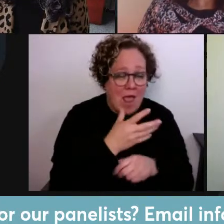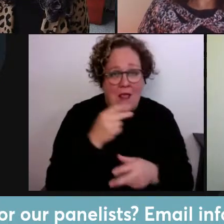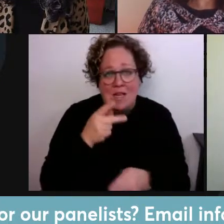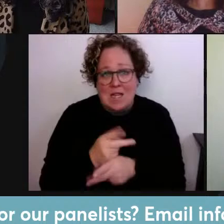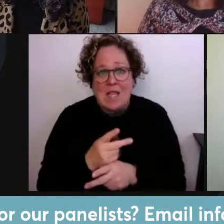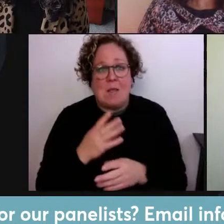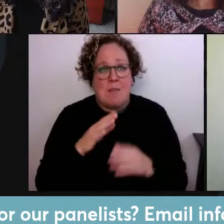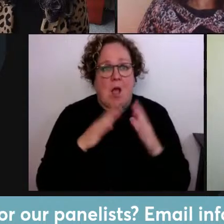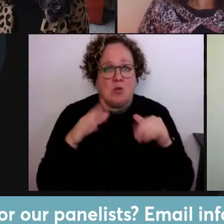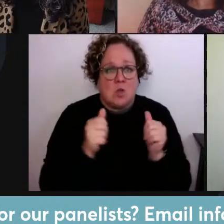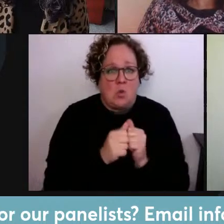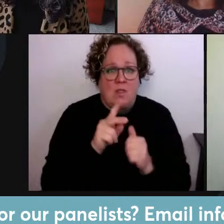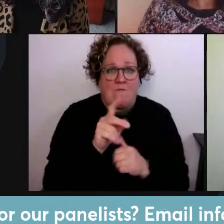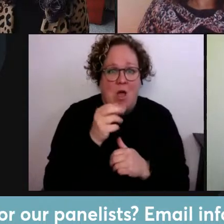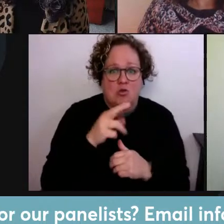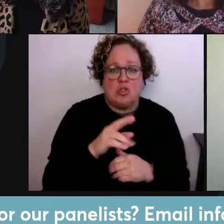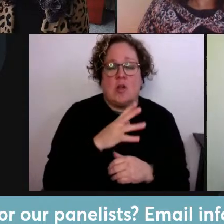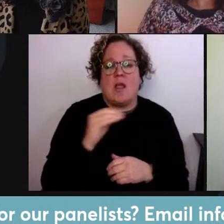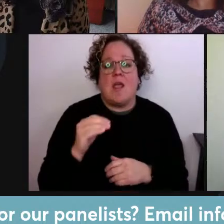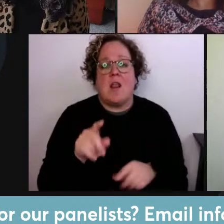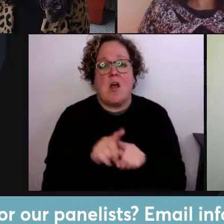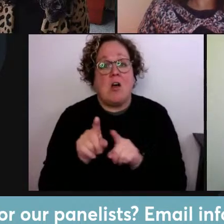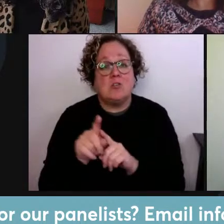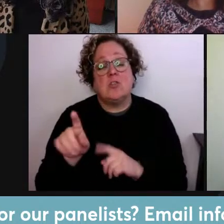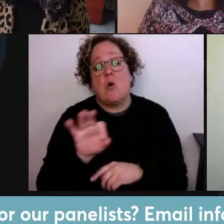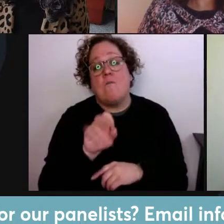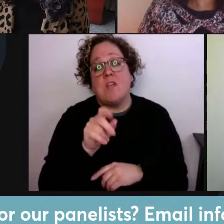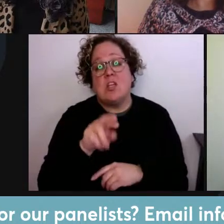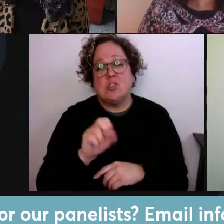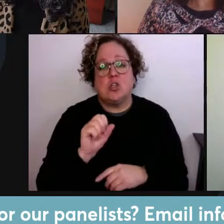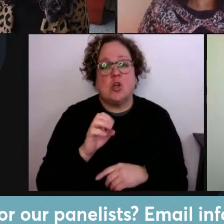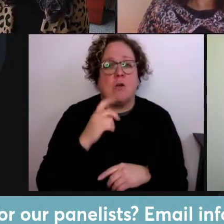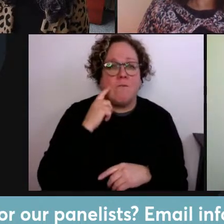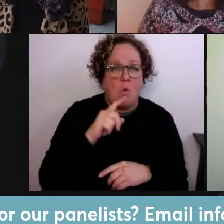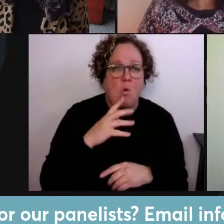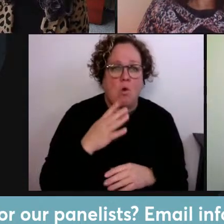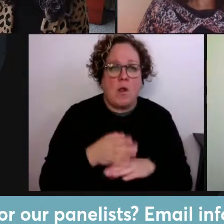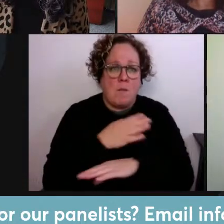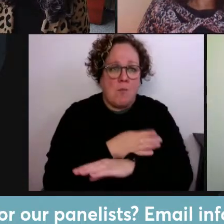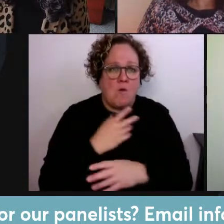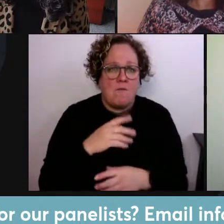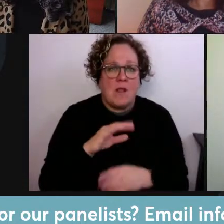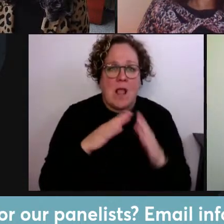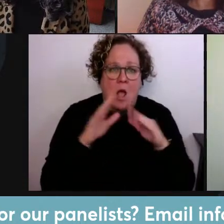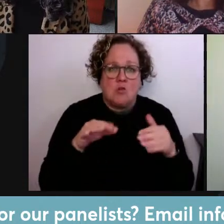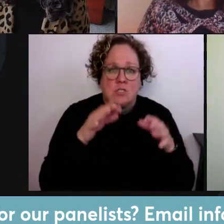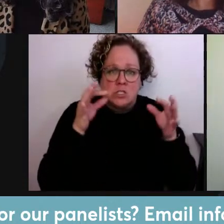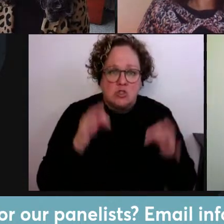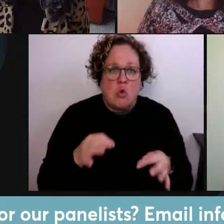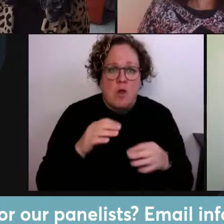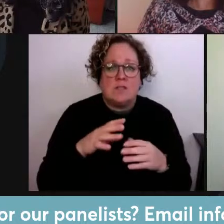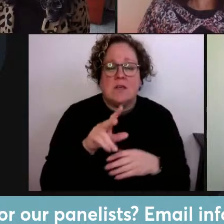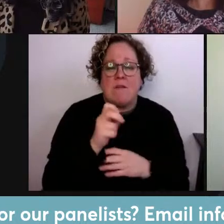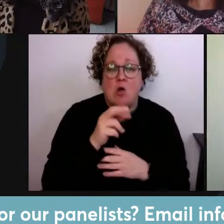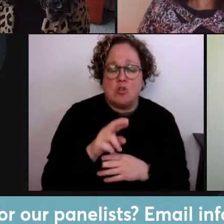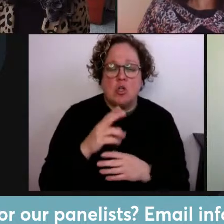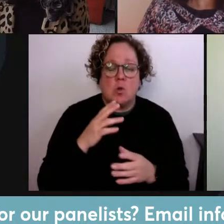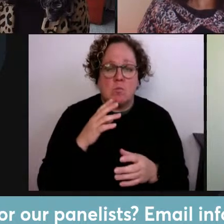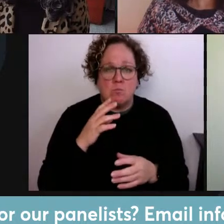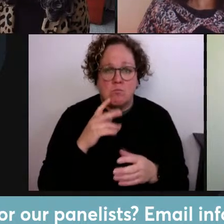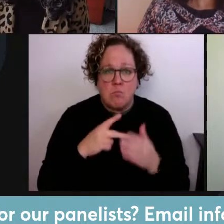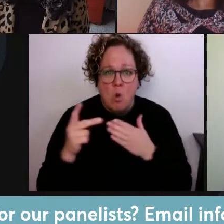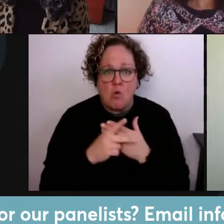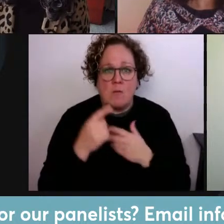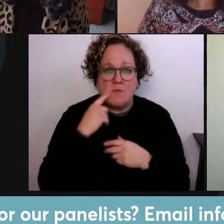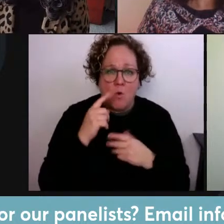then finally, another mandatory feature of a commitment to improving the housing choice voucher program's success and to creating